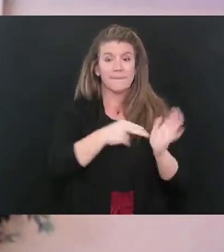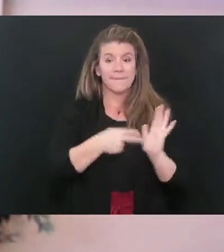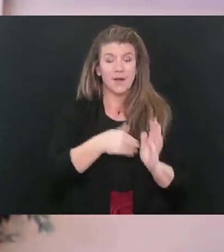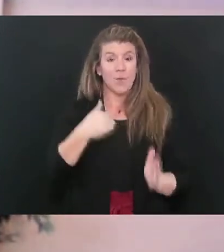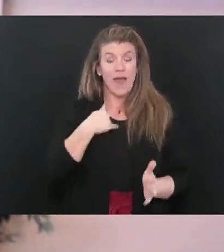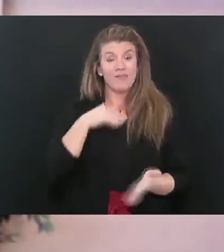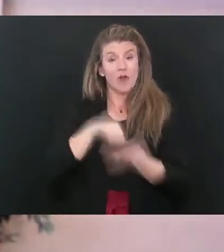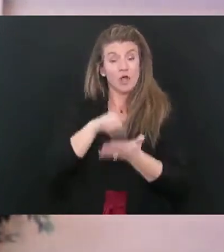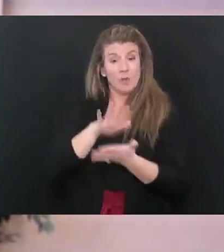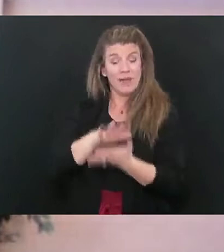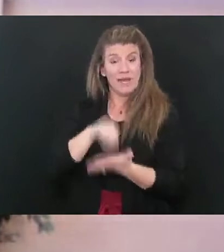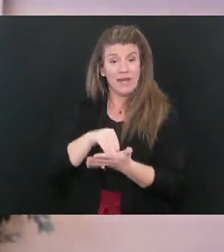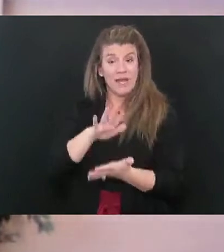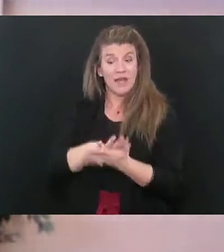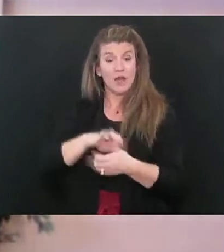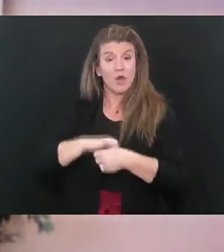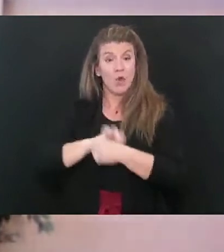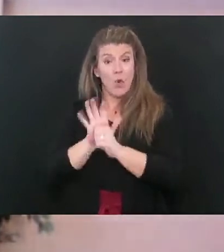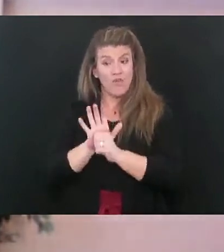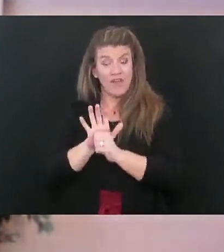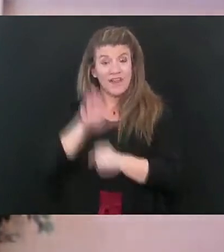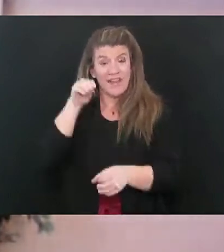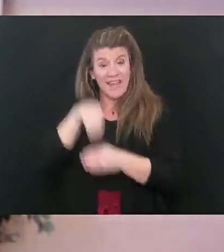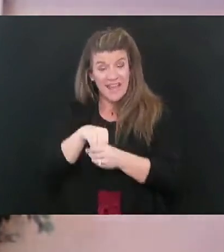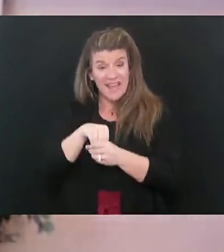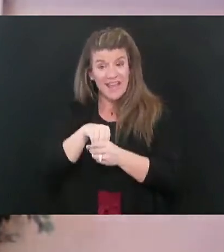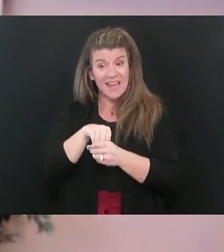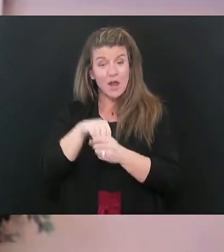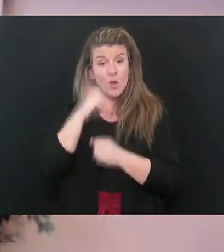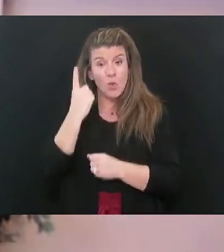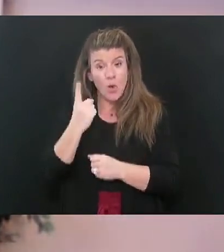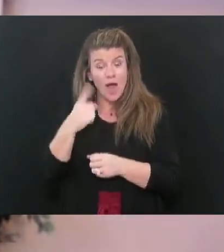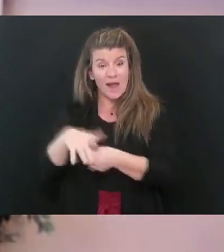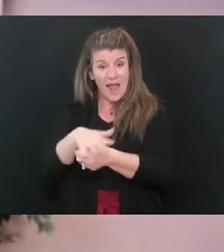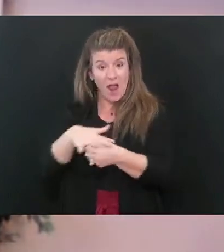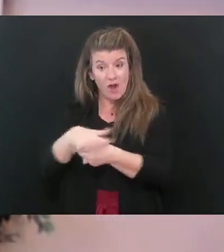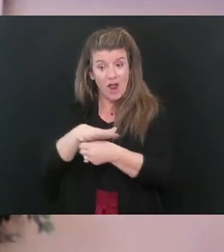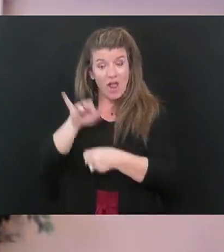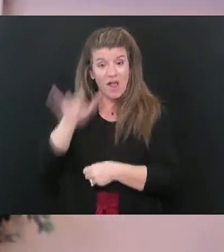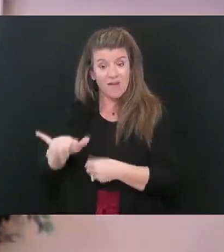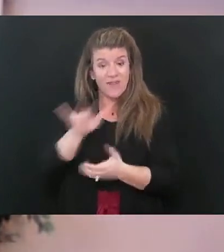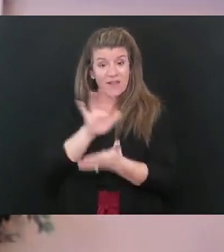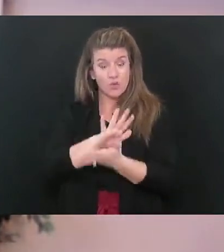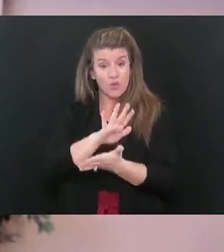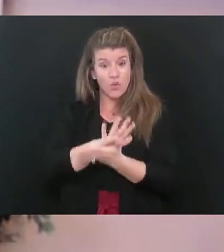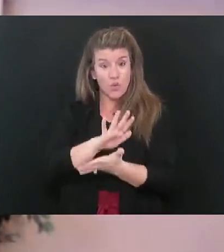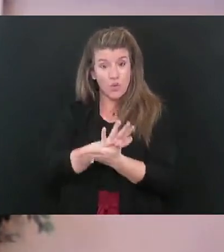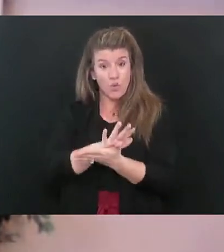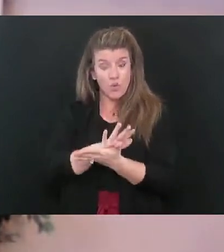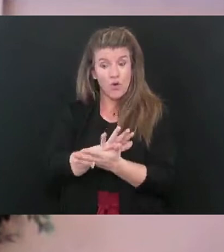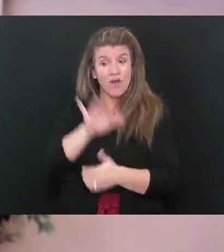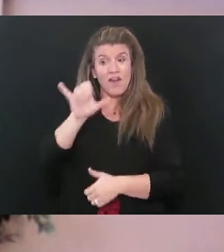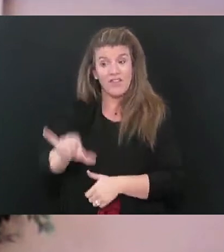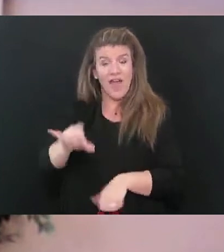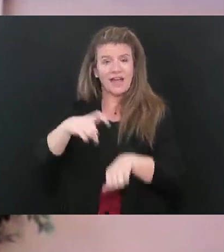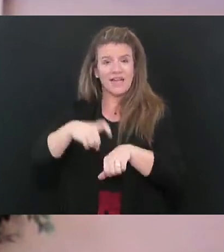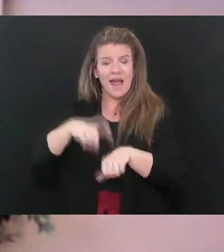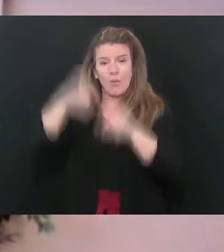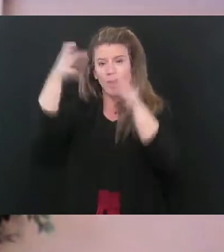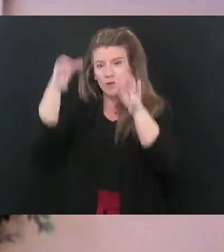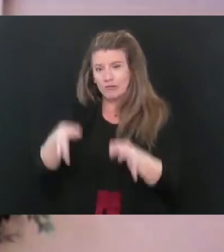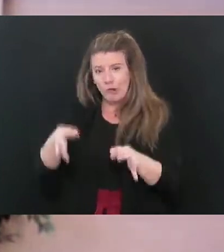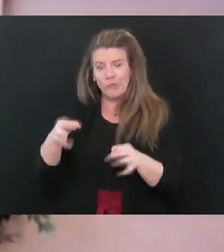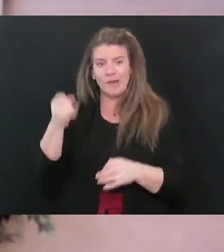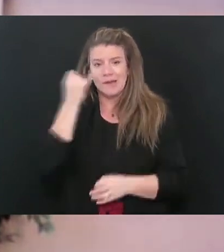documented COVID in a particular area of that school, and we then determine whether or